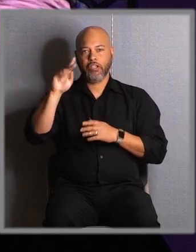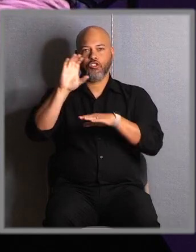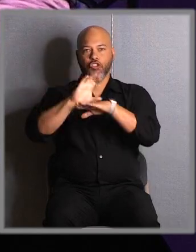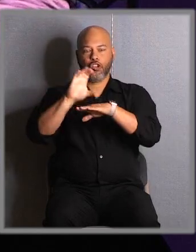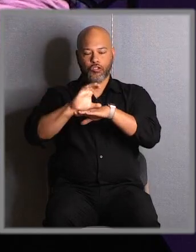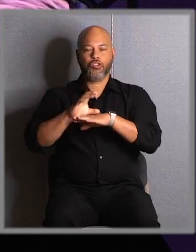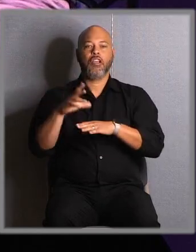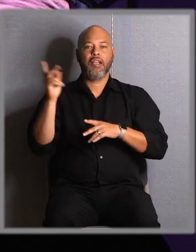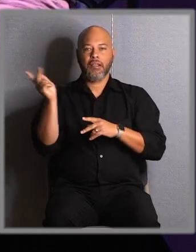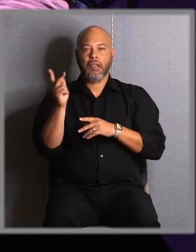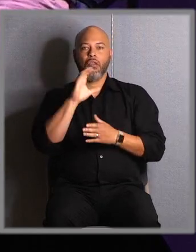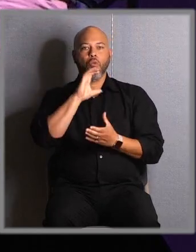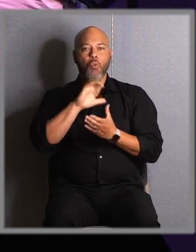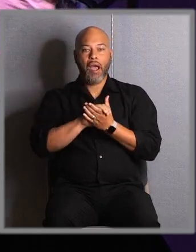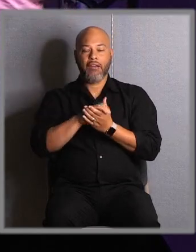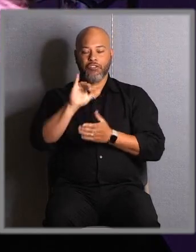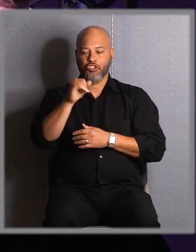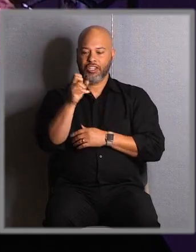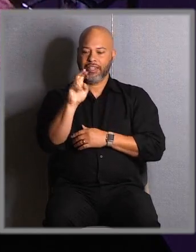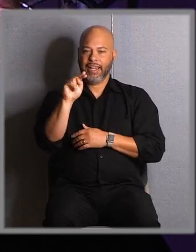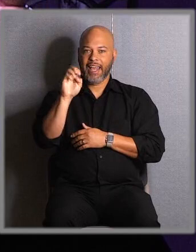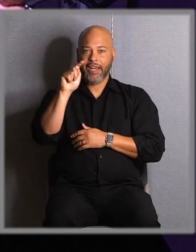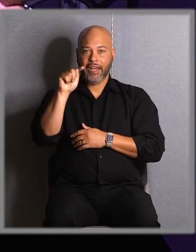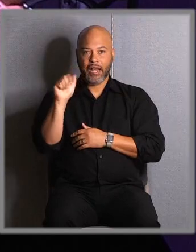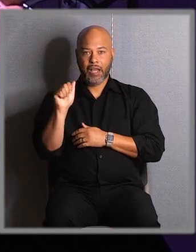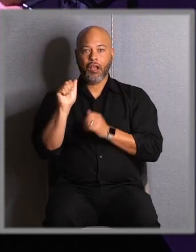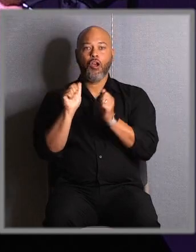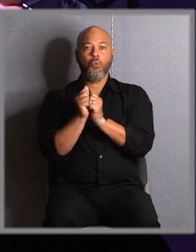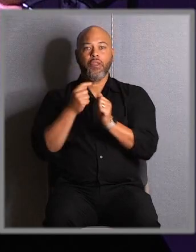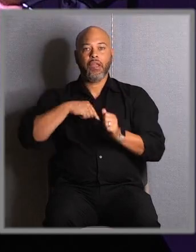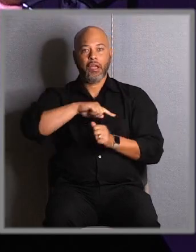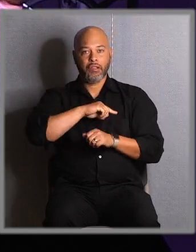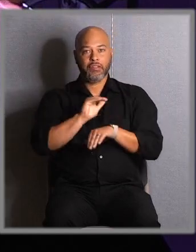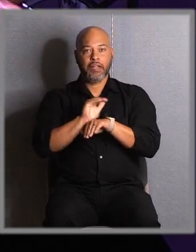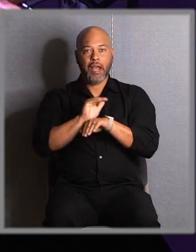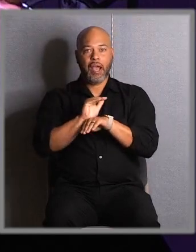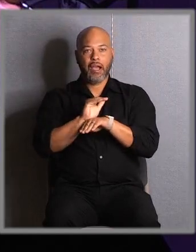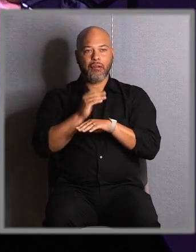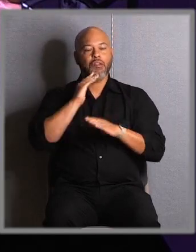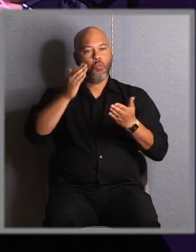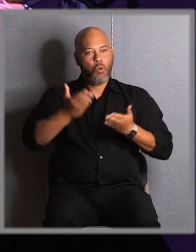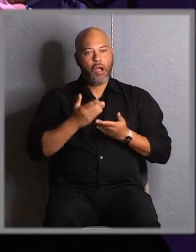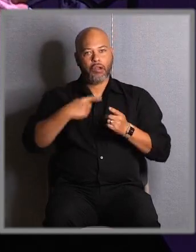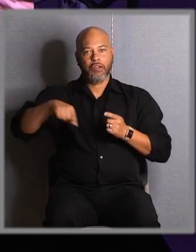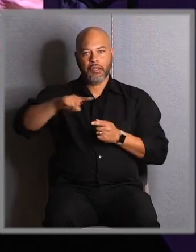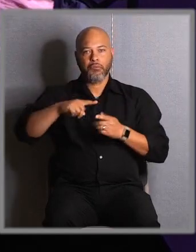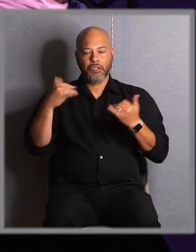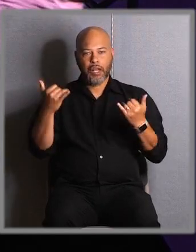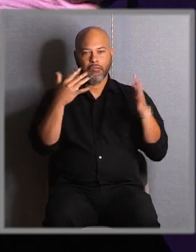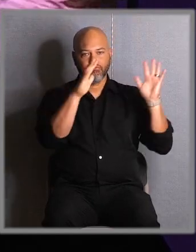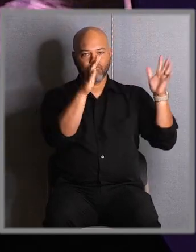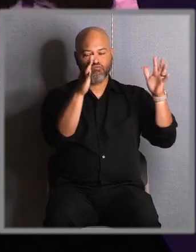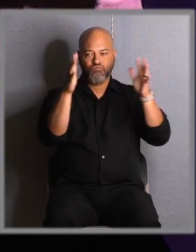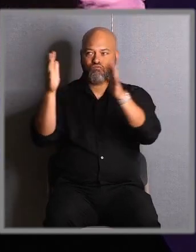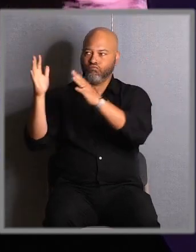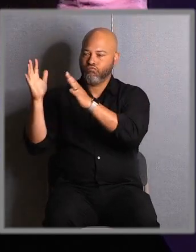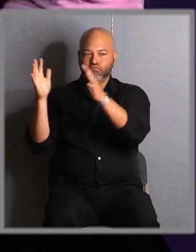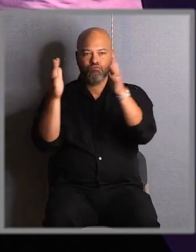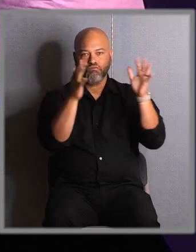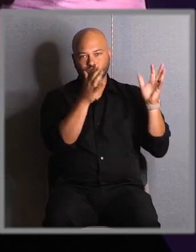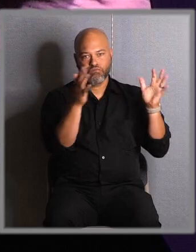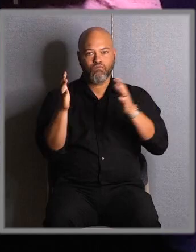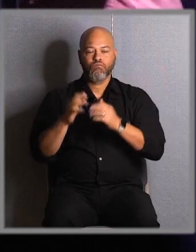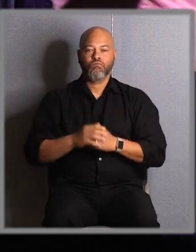He and his wife, Janetta, are with us tonight. So give a great Hilldale welcome to Clifford and Janetta Wynn.